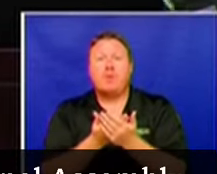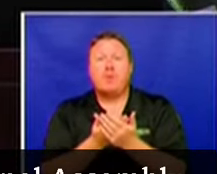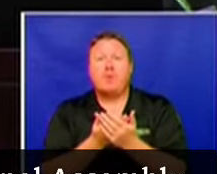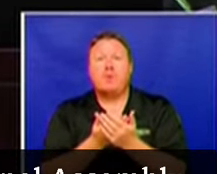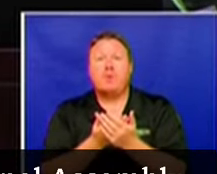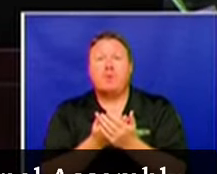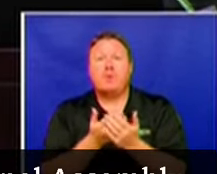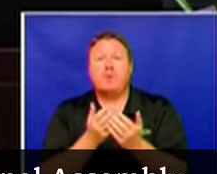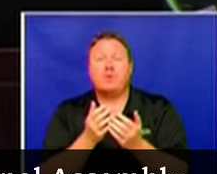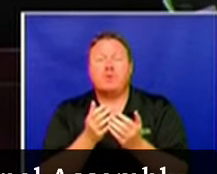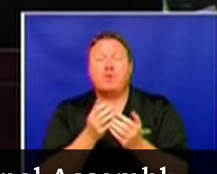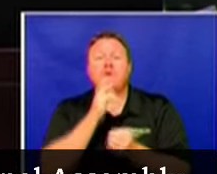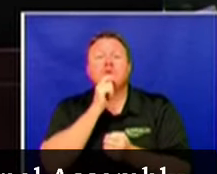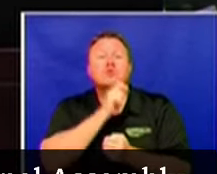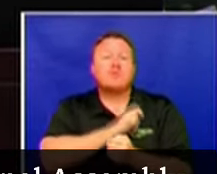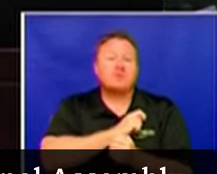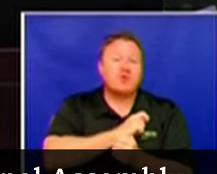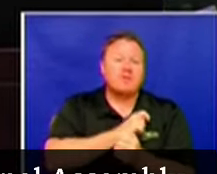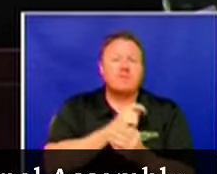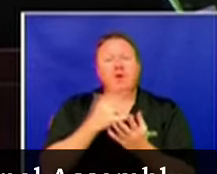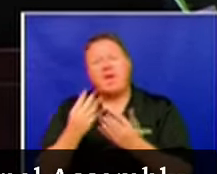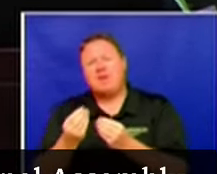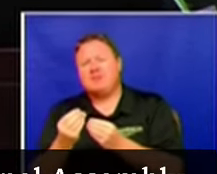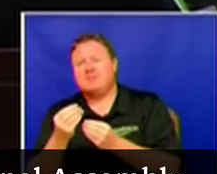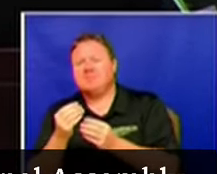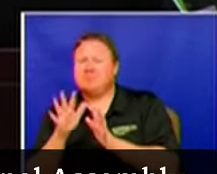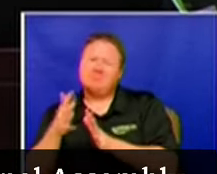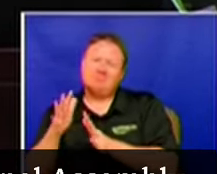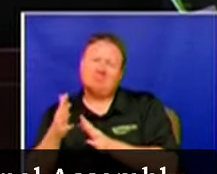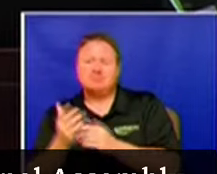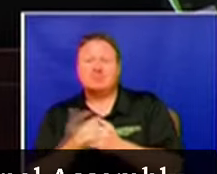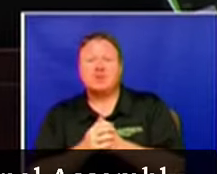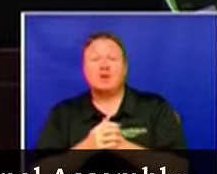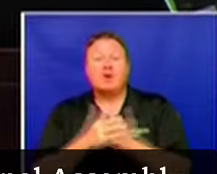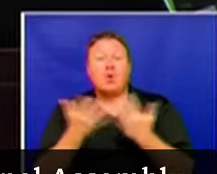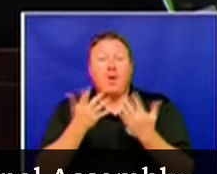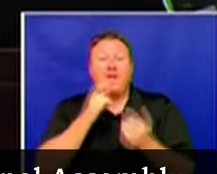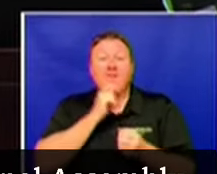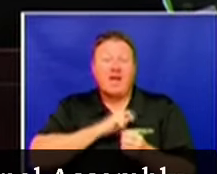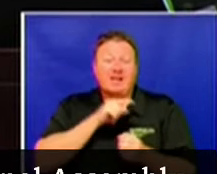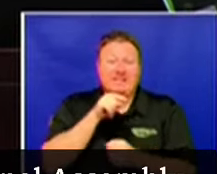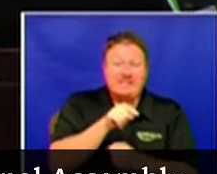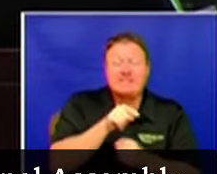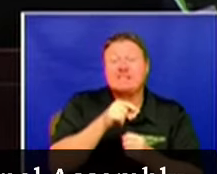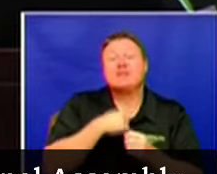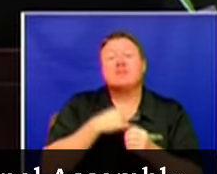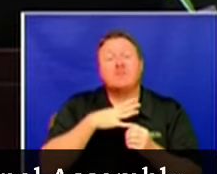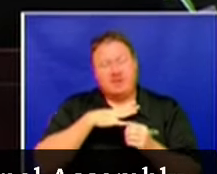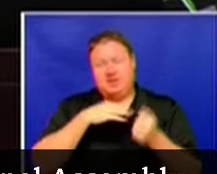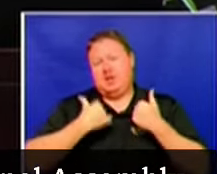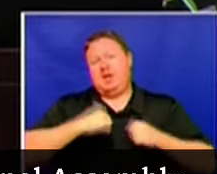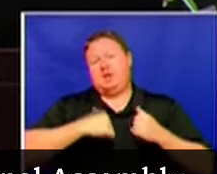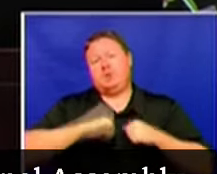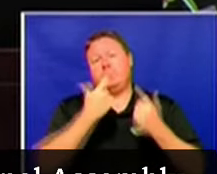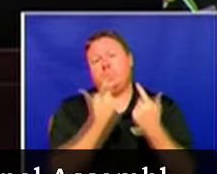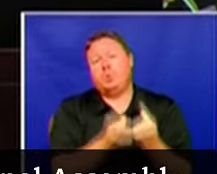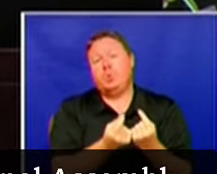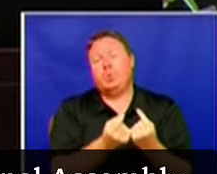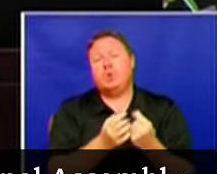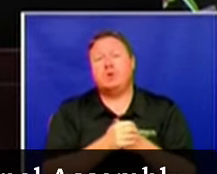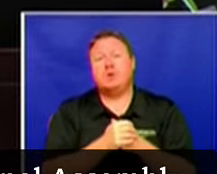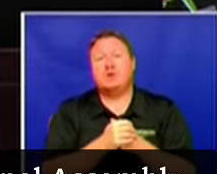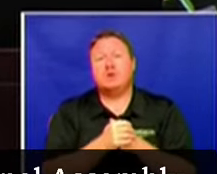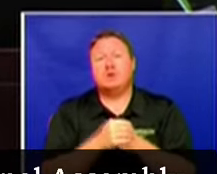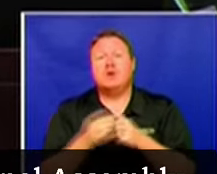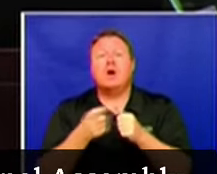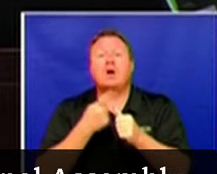chaff from facts and say, where there are facts, action needs to be taken. And in answer to